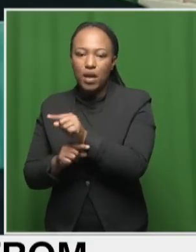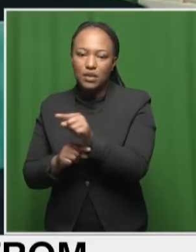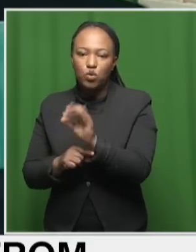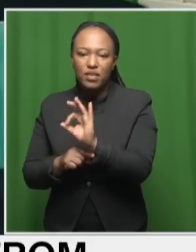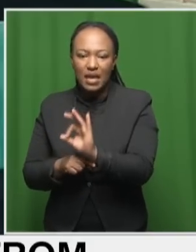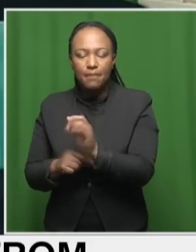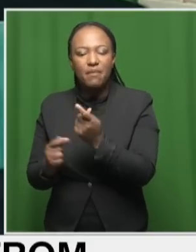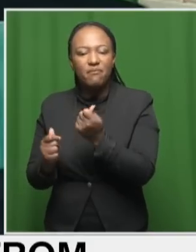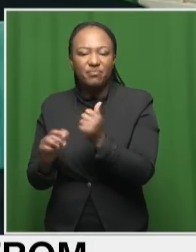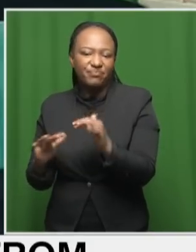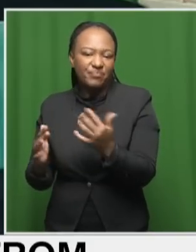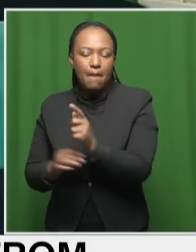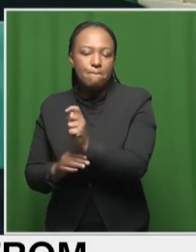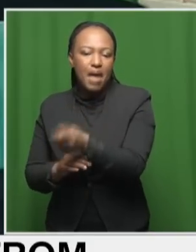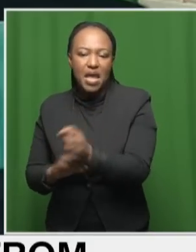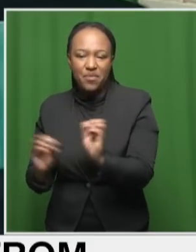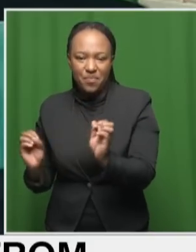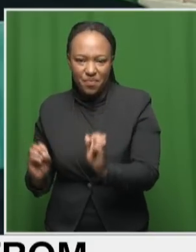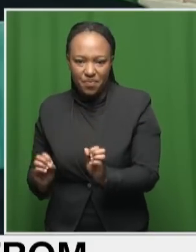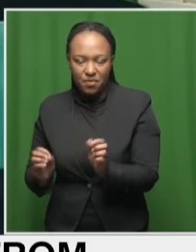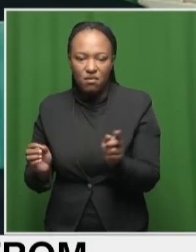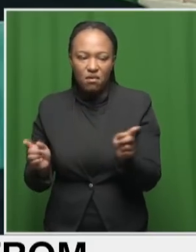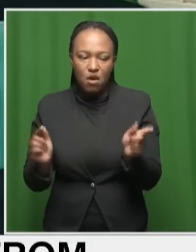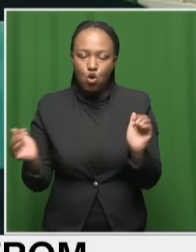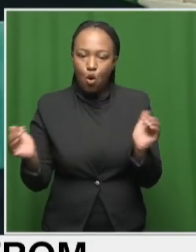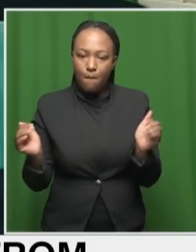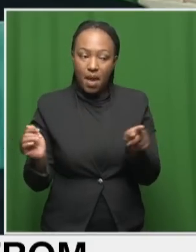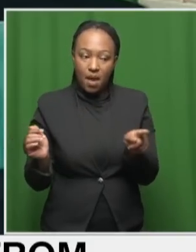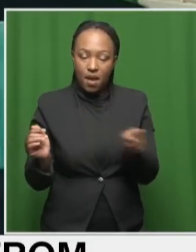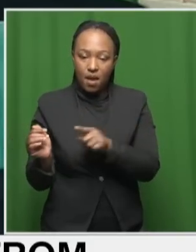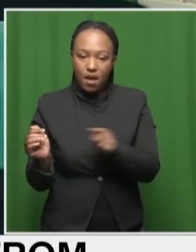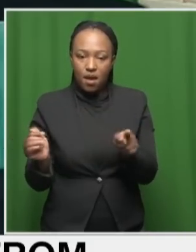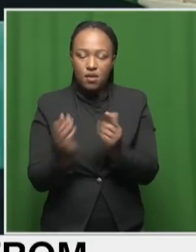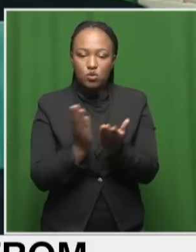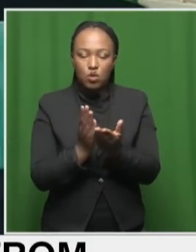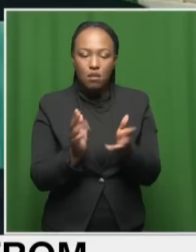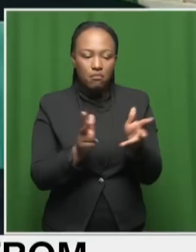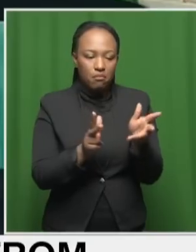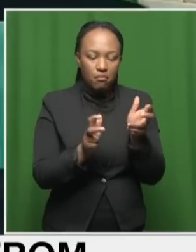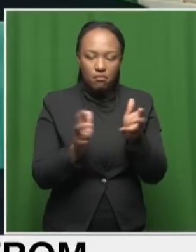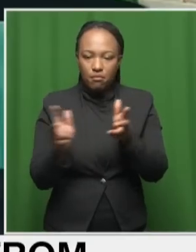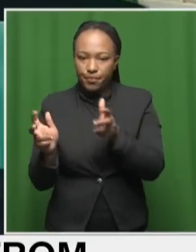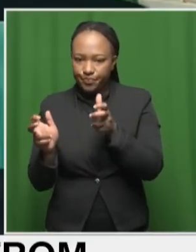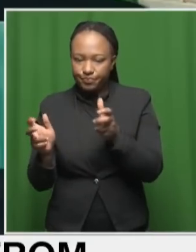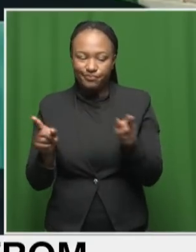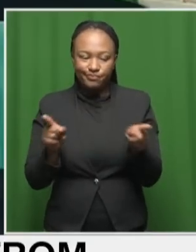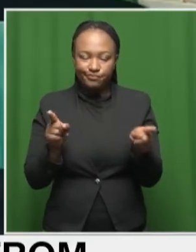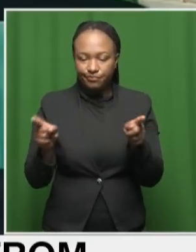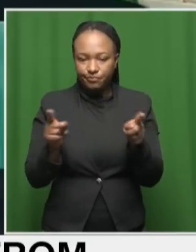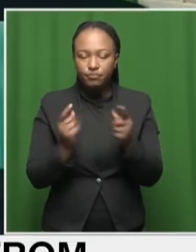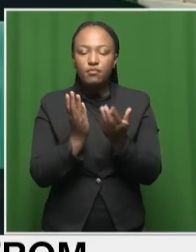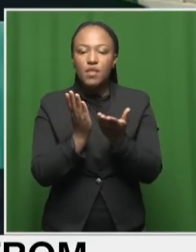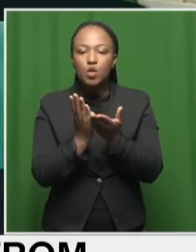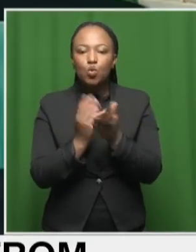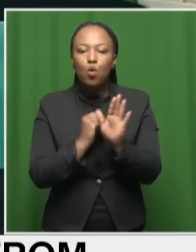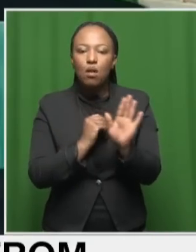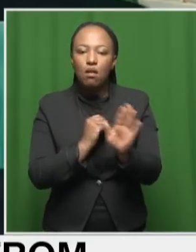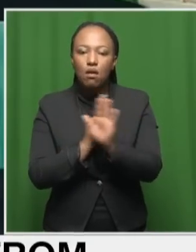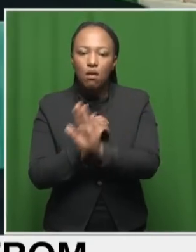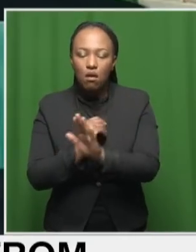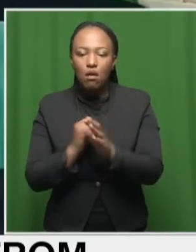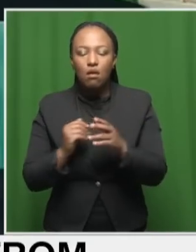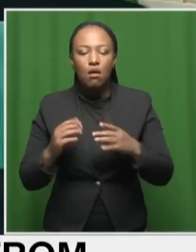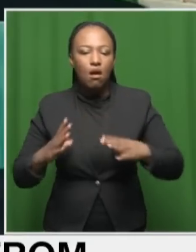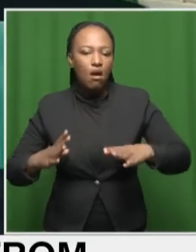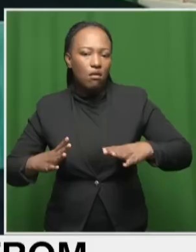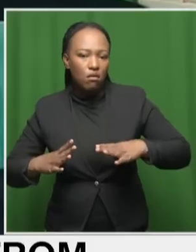school. So when you're looking at those English and Afrikaans schools, I would also read into that you're looking at wealth as well.